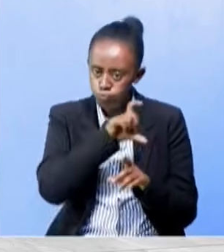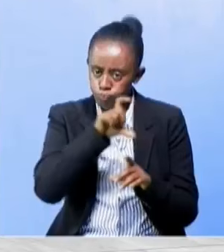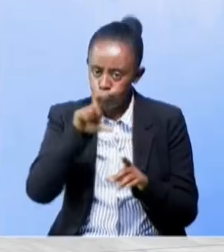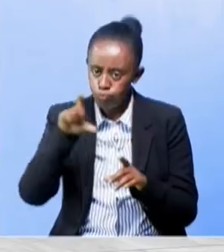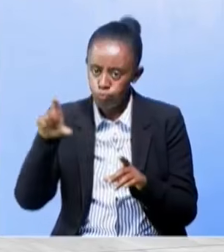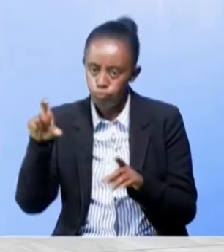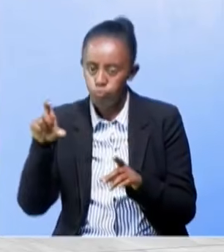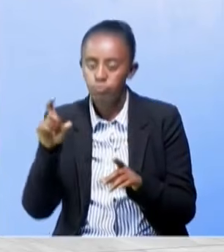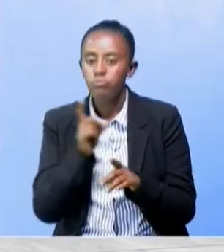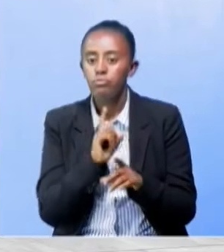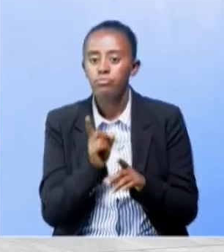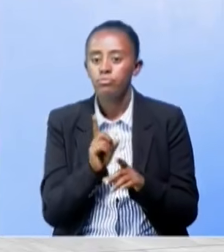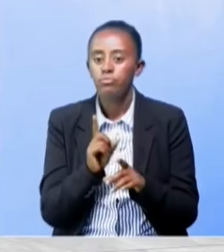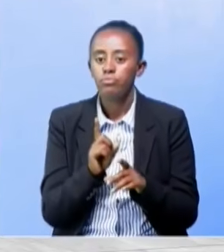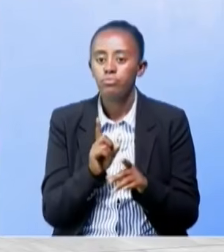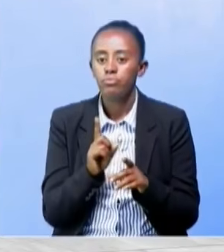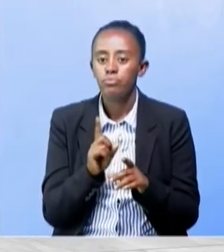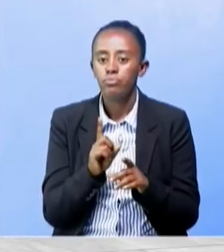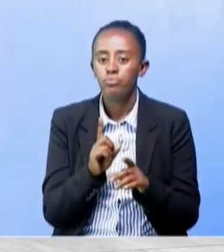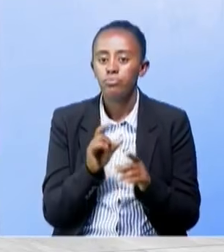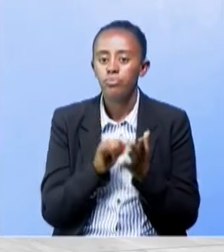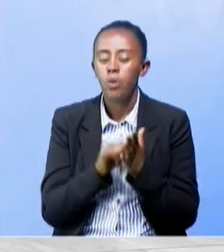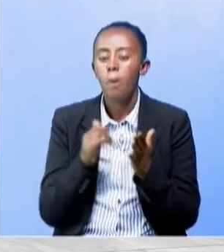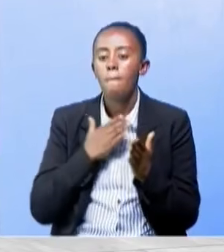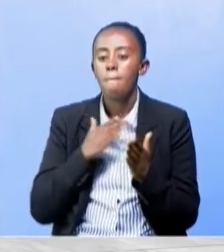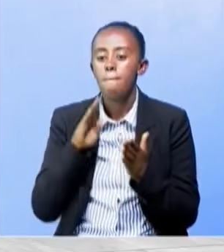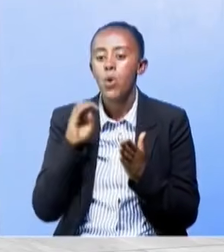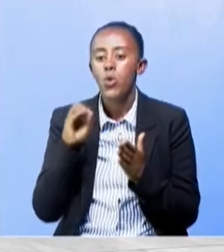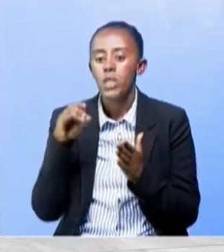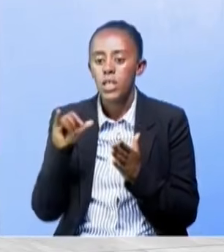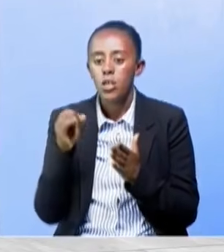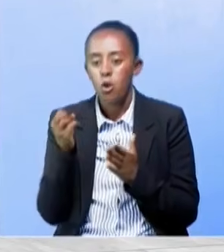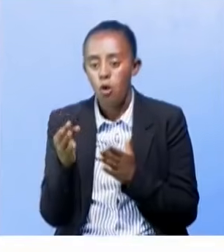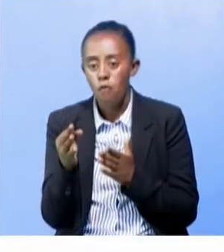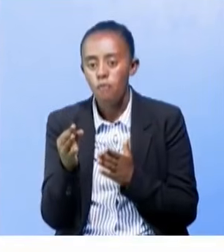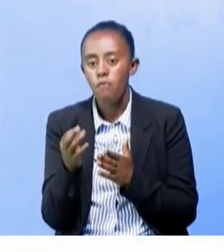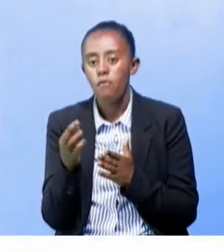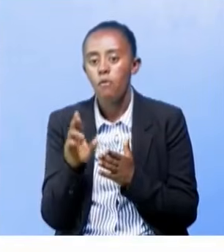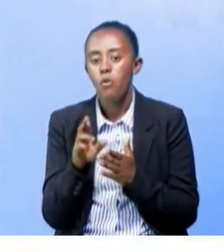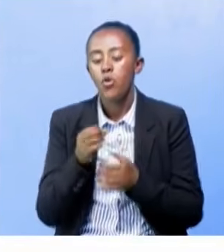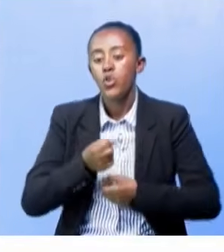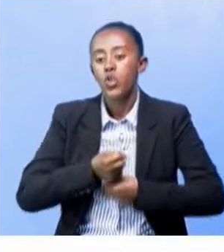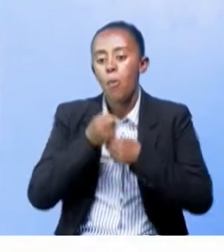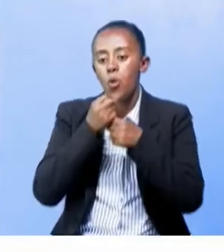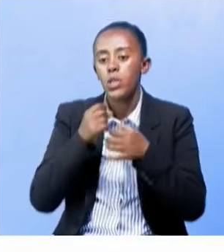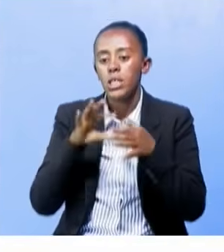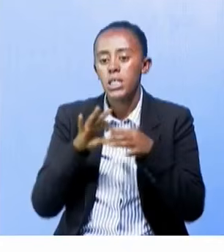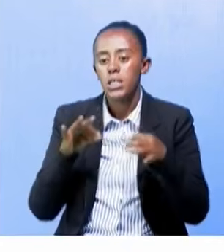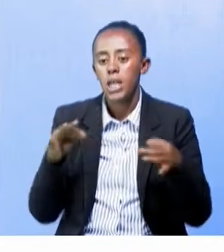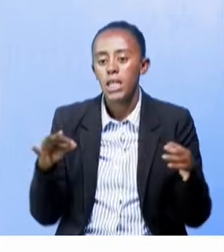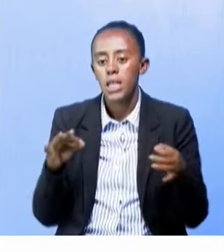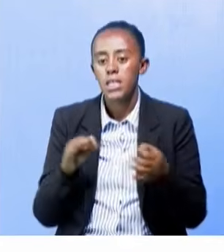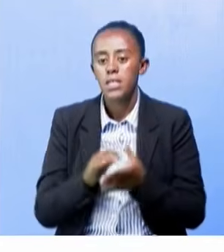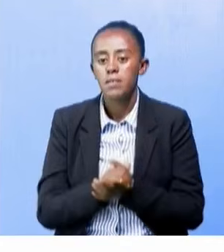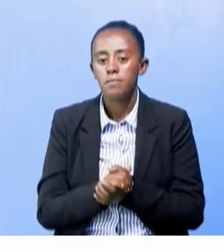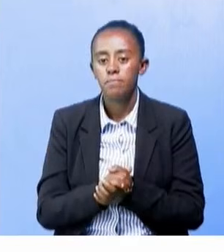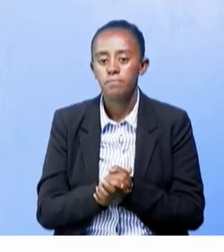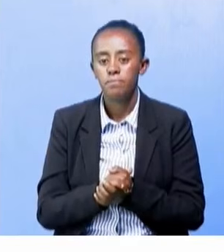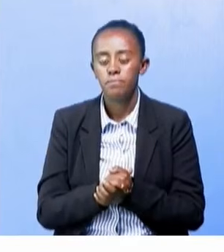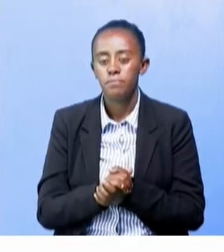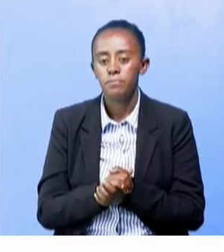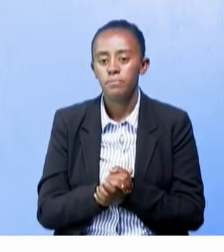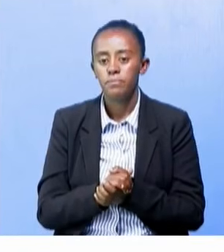which we wrote here is that body of or supporting sentence.